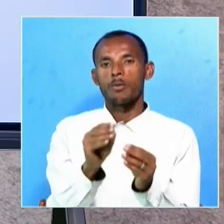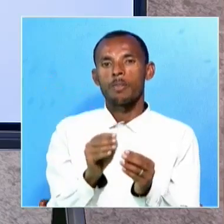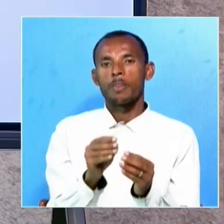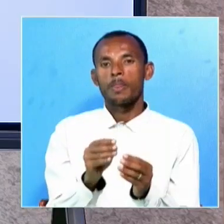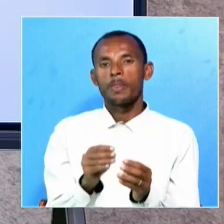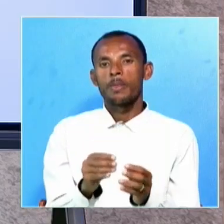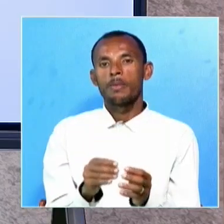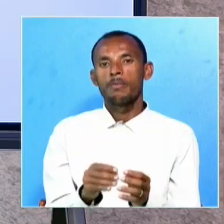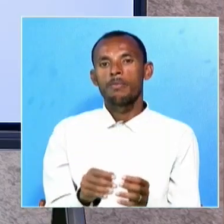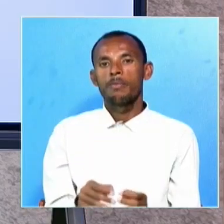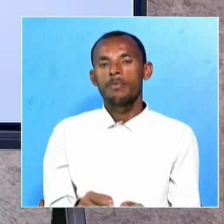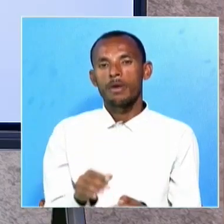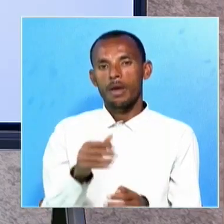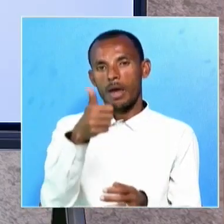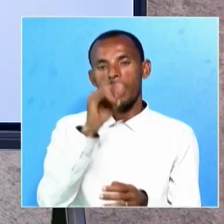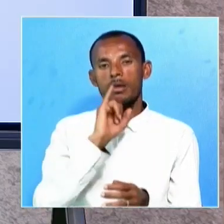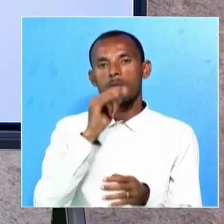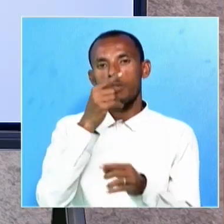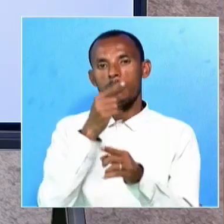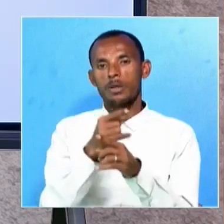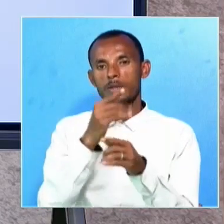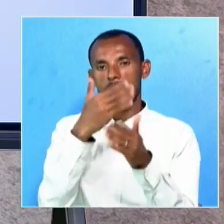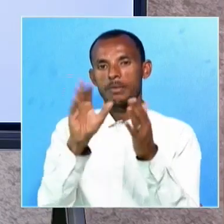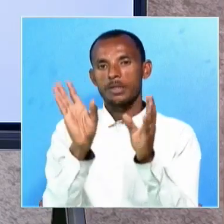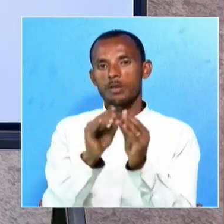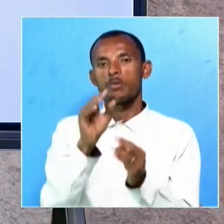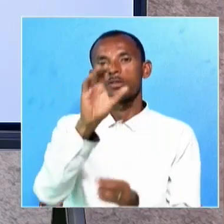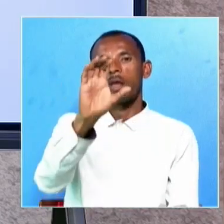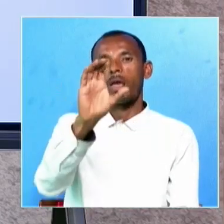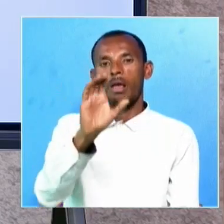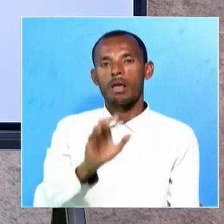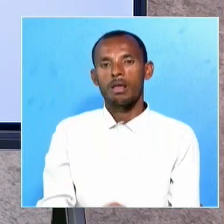Is A a proper subset of C?